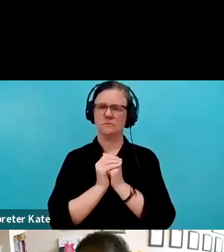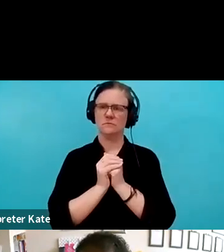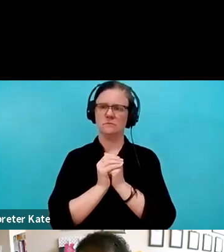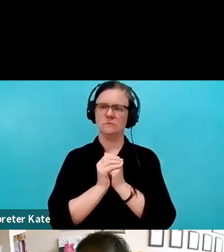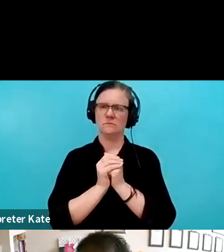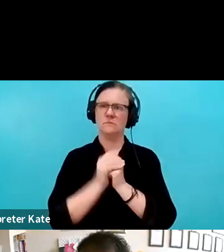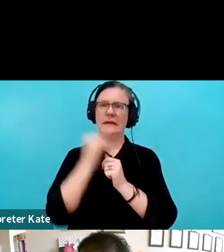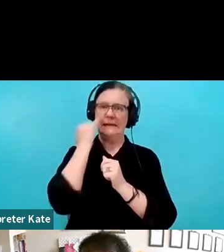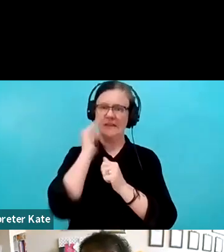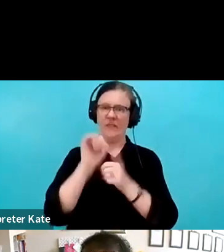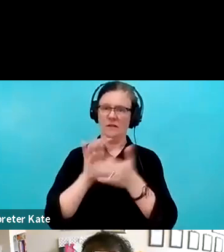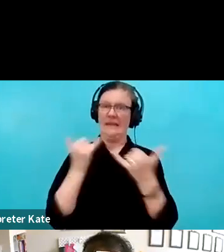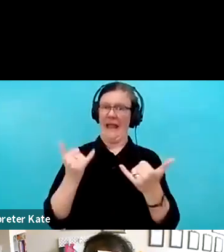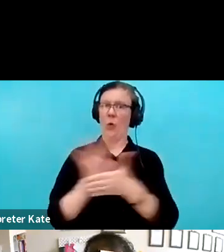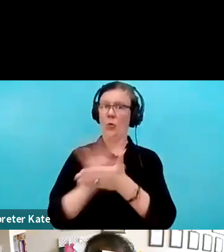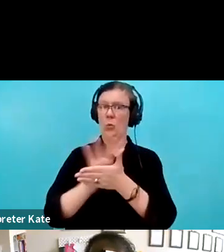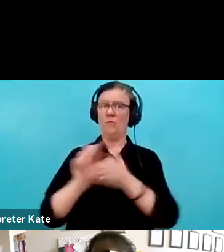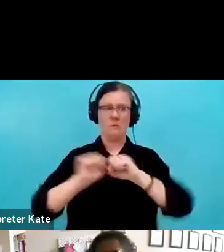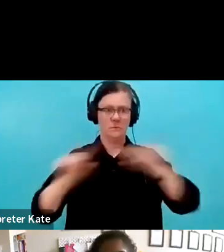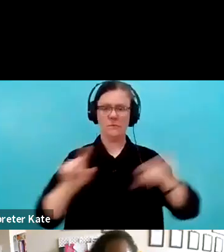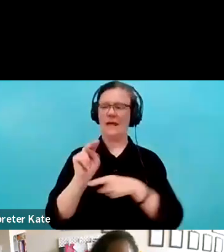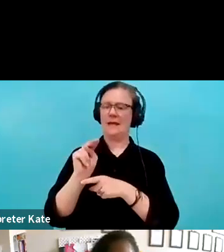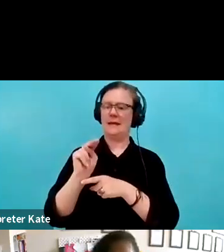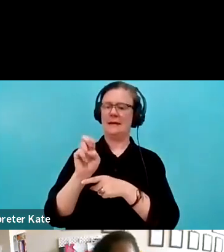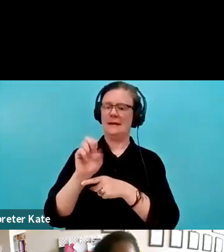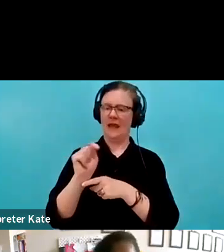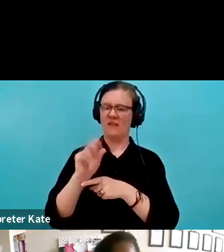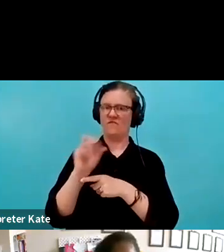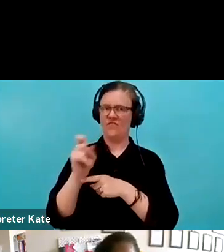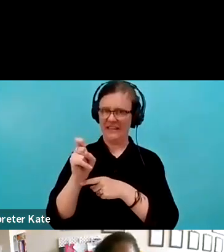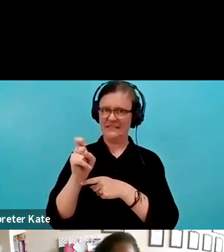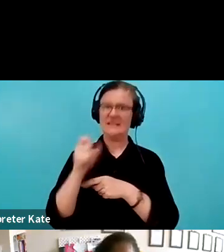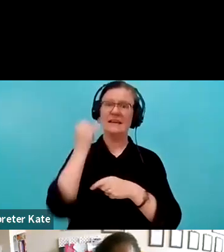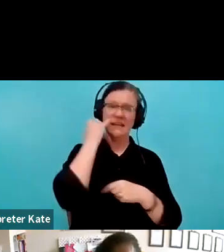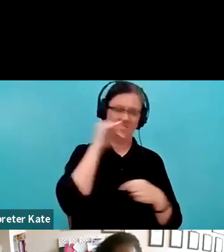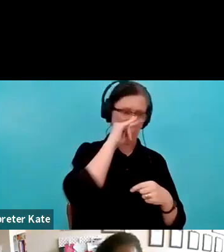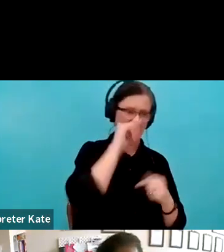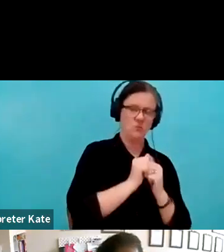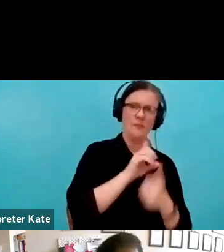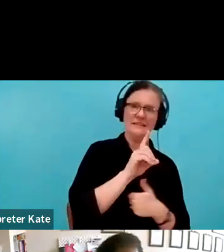on Netflix and a mass media platform as a child with a disability in this